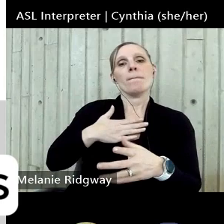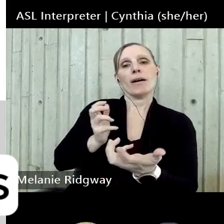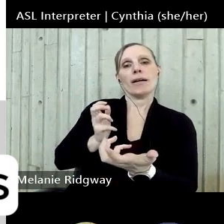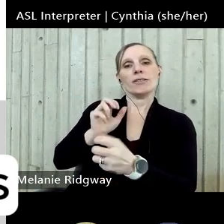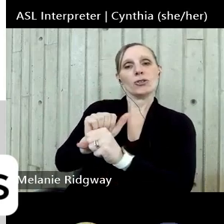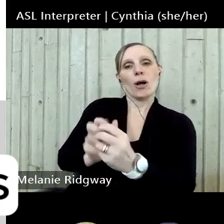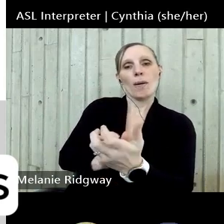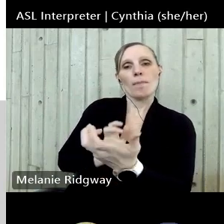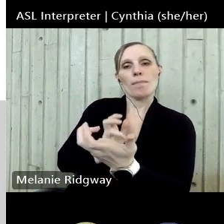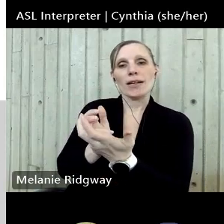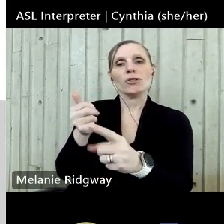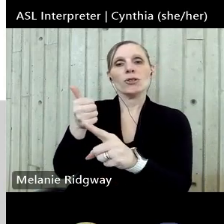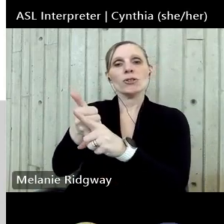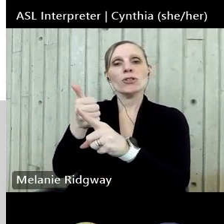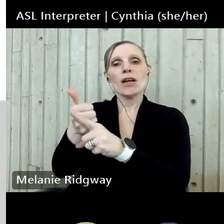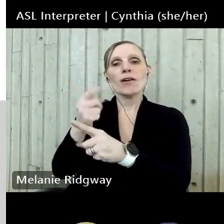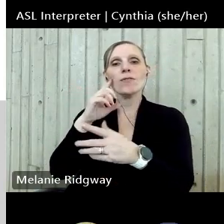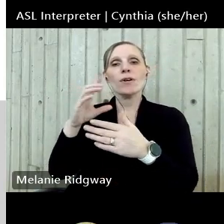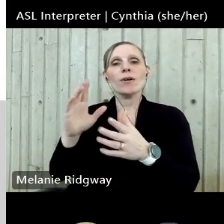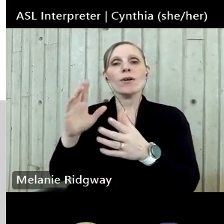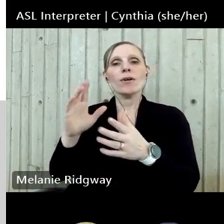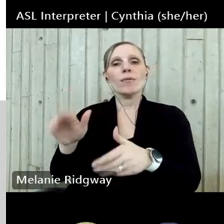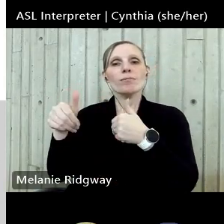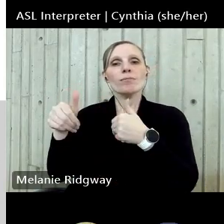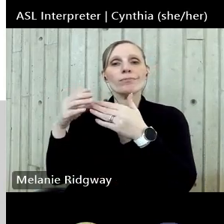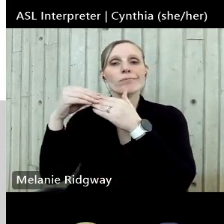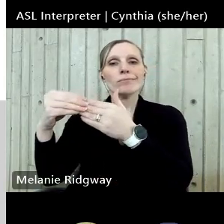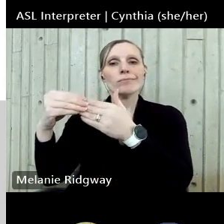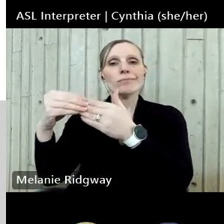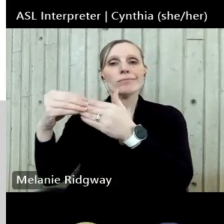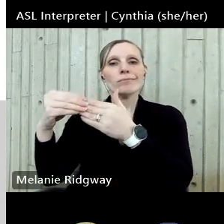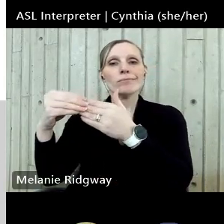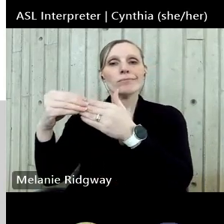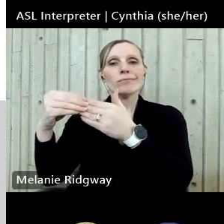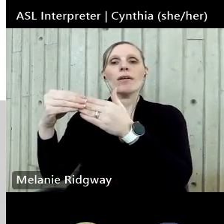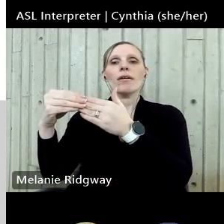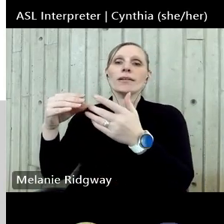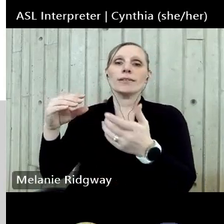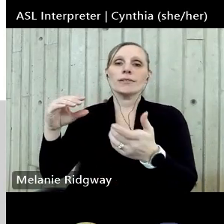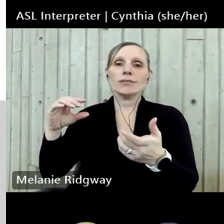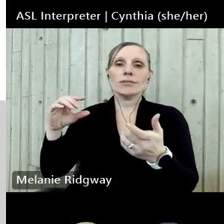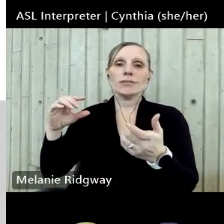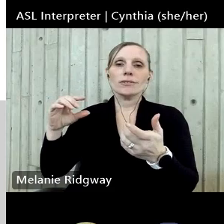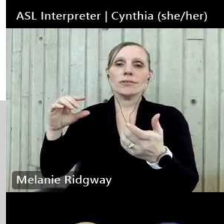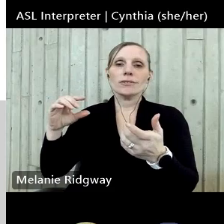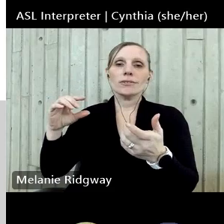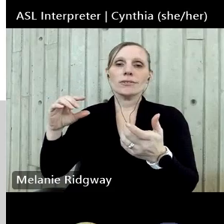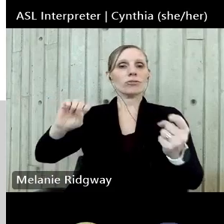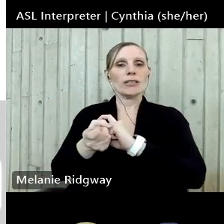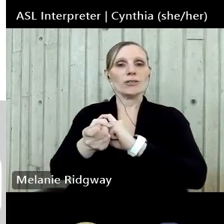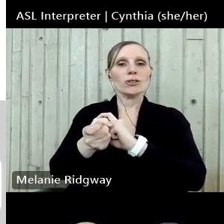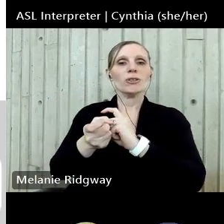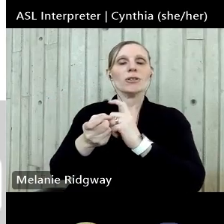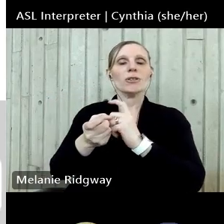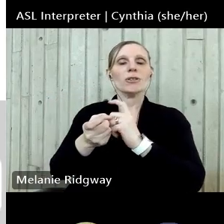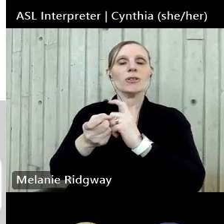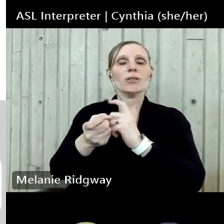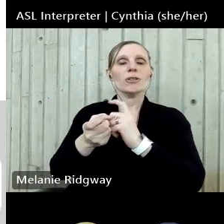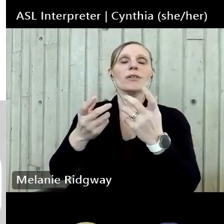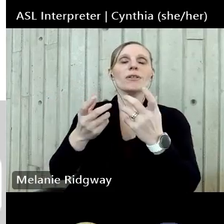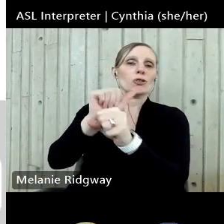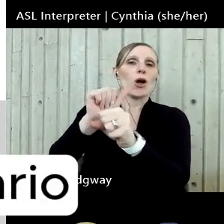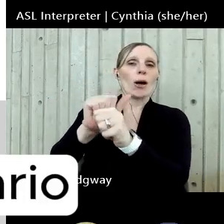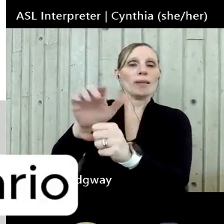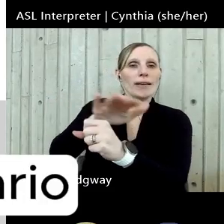more opportunities for individuals with disabilities. In her role at My Job Match, Sarah has been instrumental in delivering